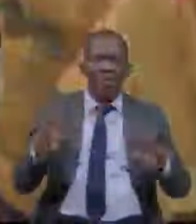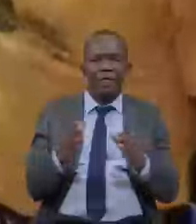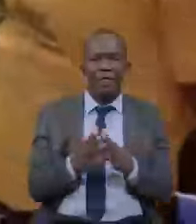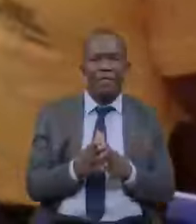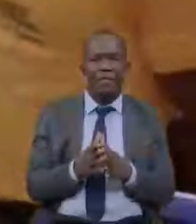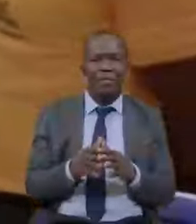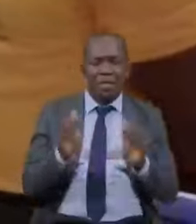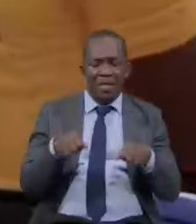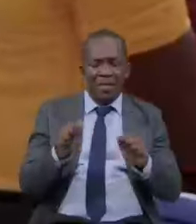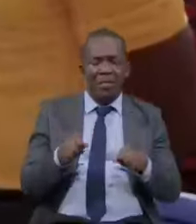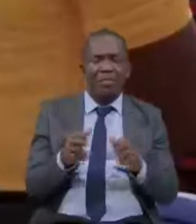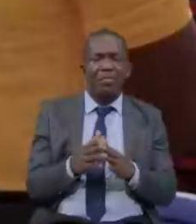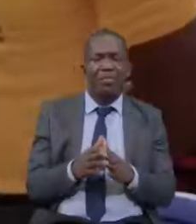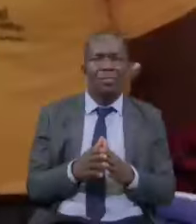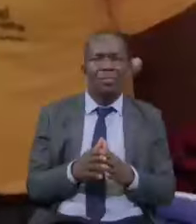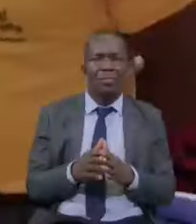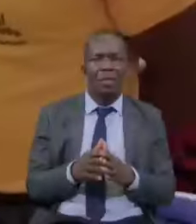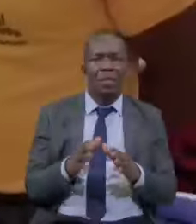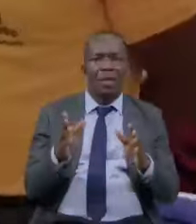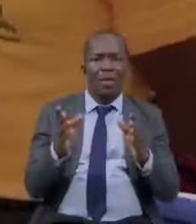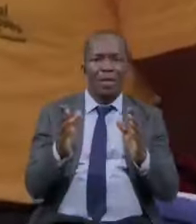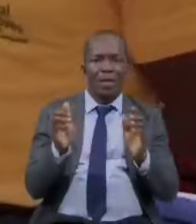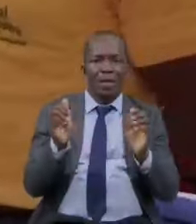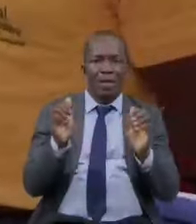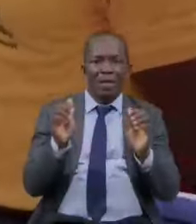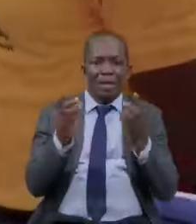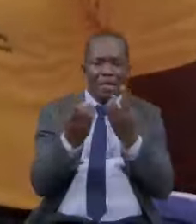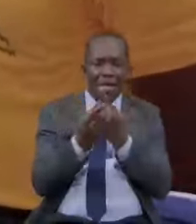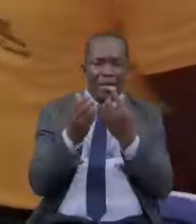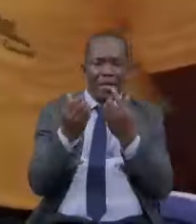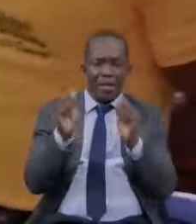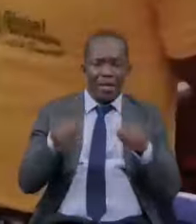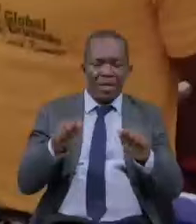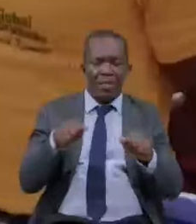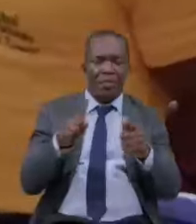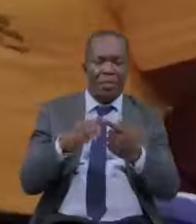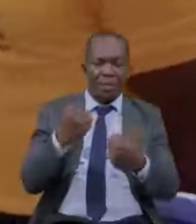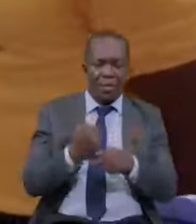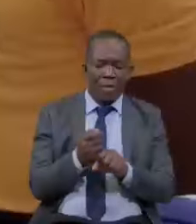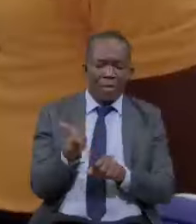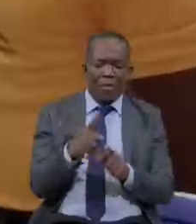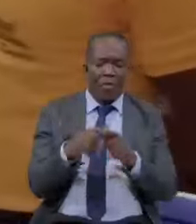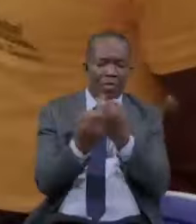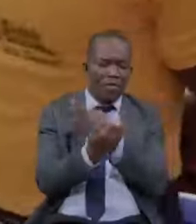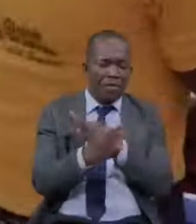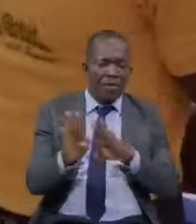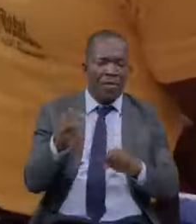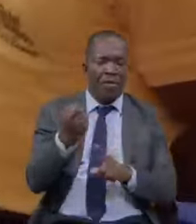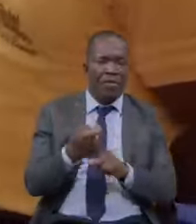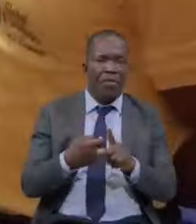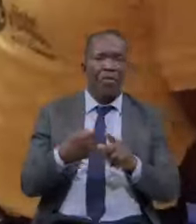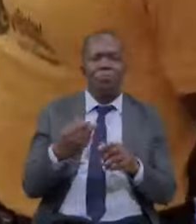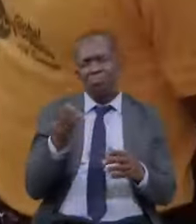able to make you free from anxiety, worry, fretting,